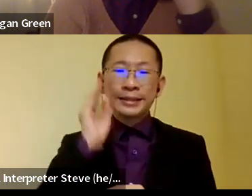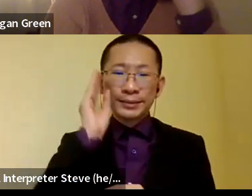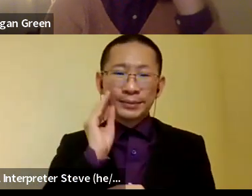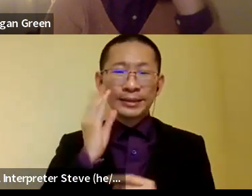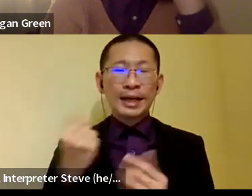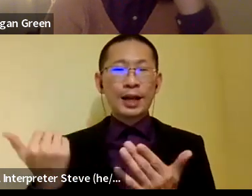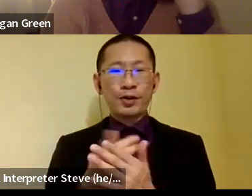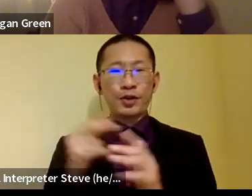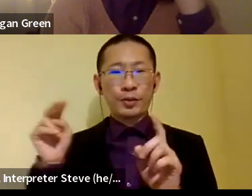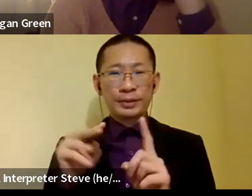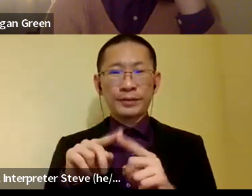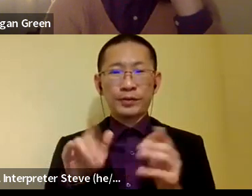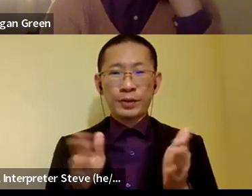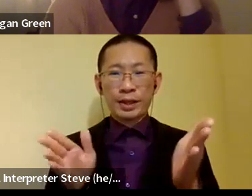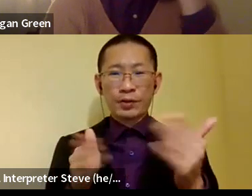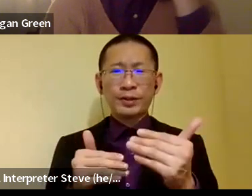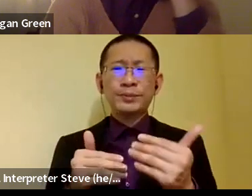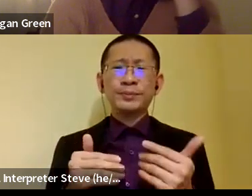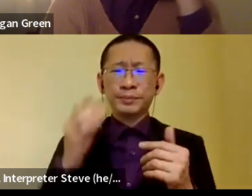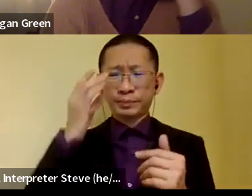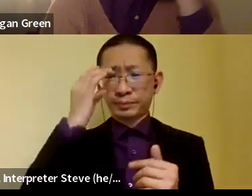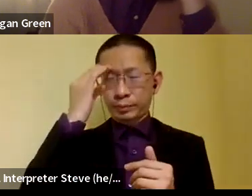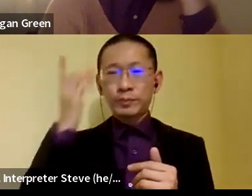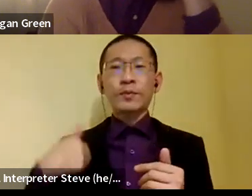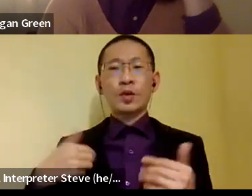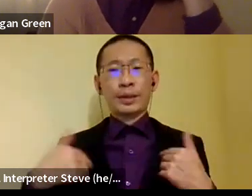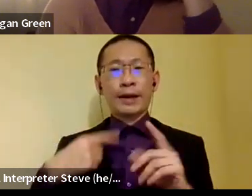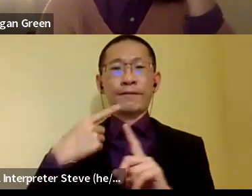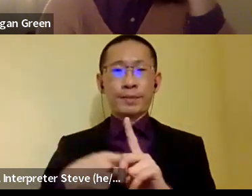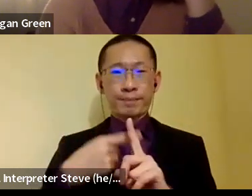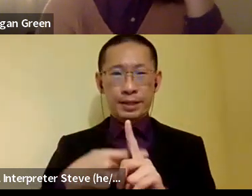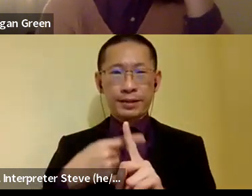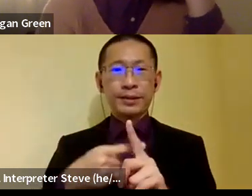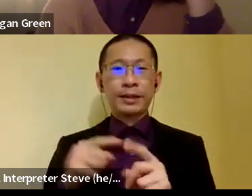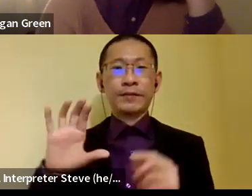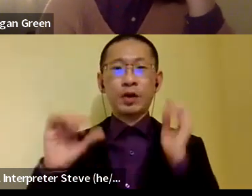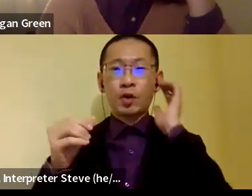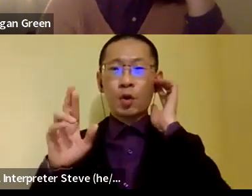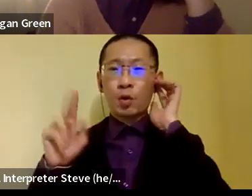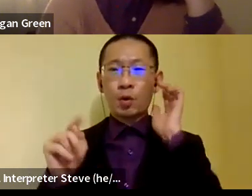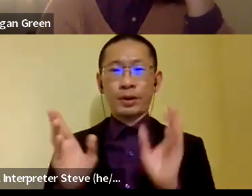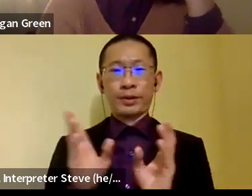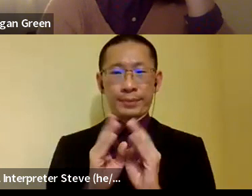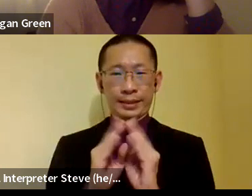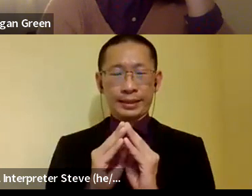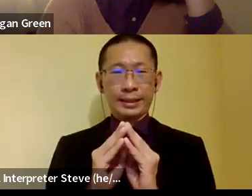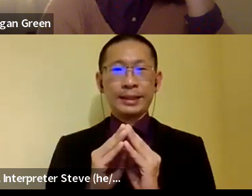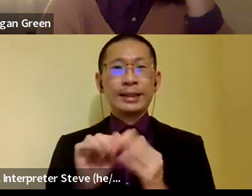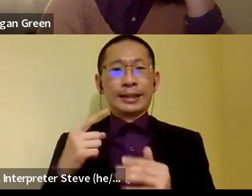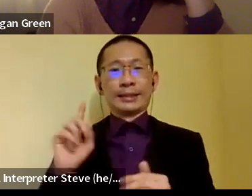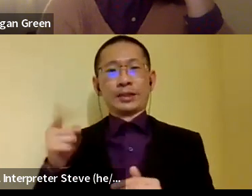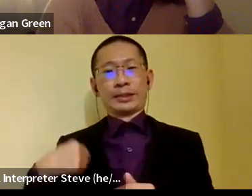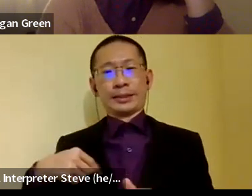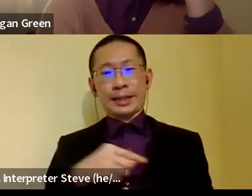new perspective into the room. And then we do have a monthly cohort meeting where it's just us